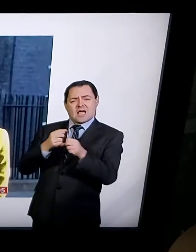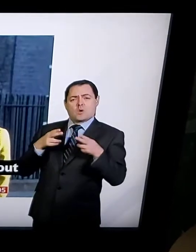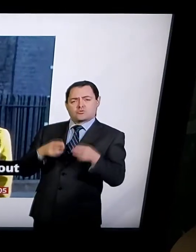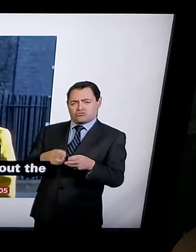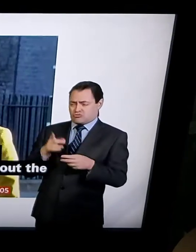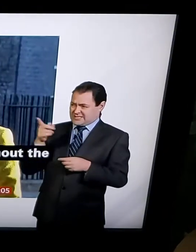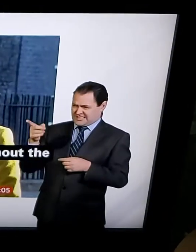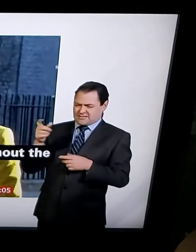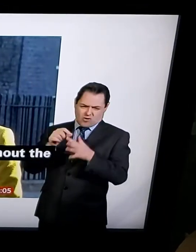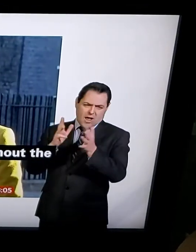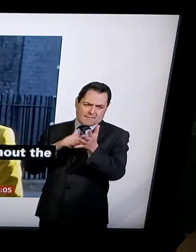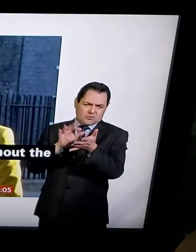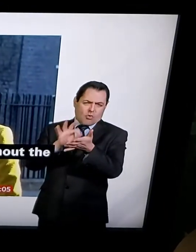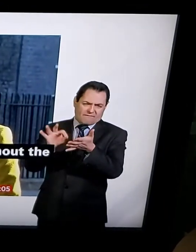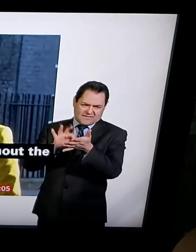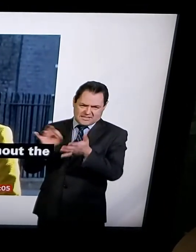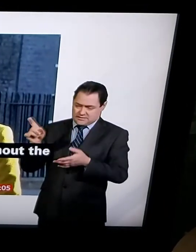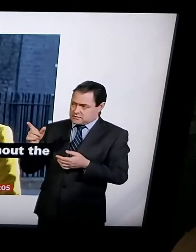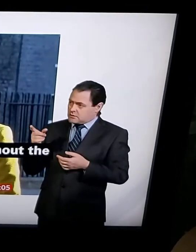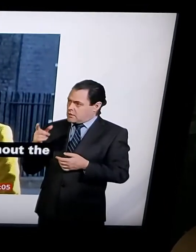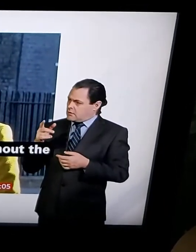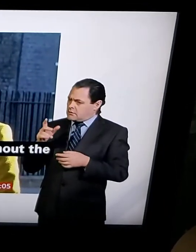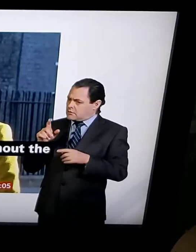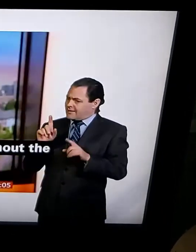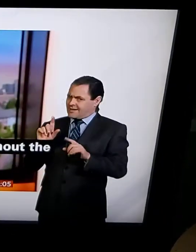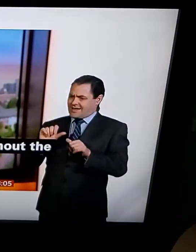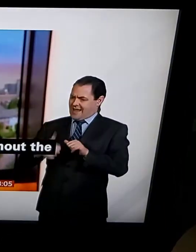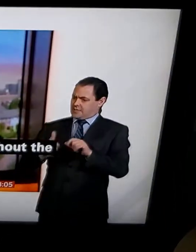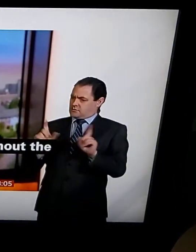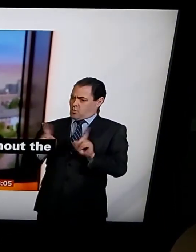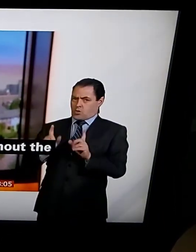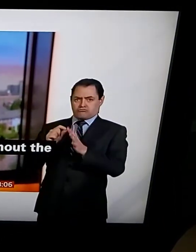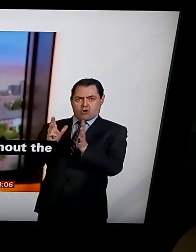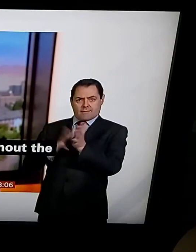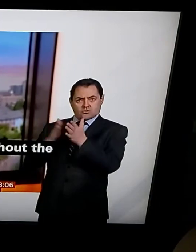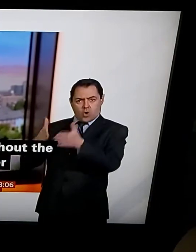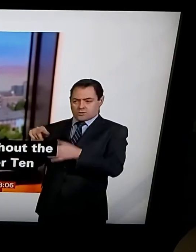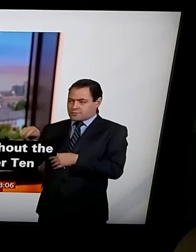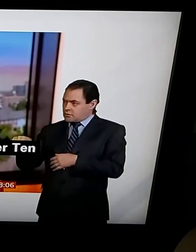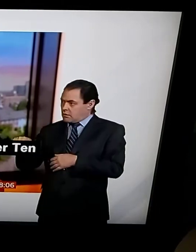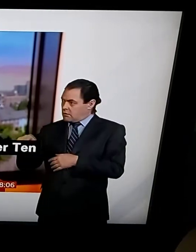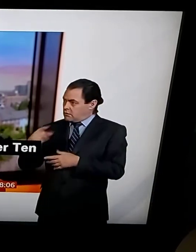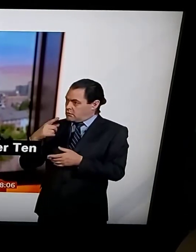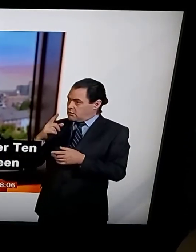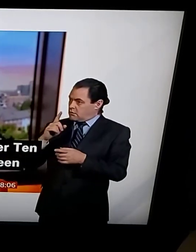examining all morning about what happens now from a governmental point of view, who makes decisions. Morning.